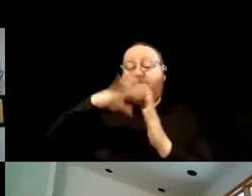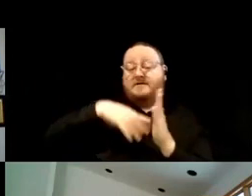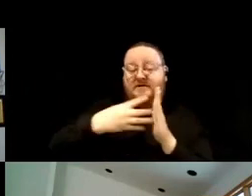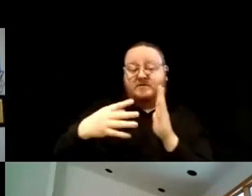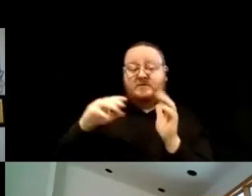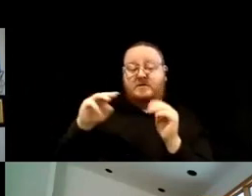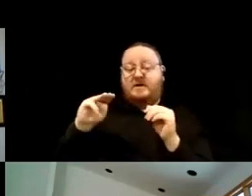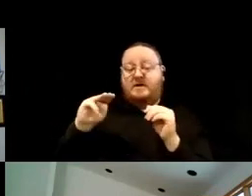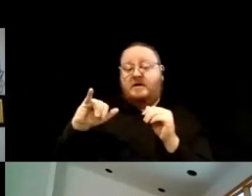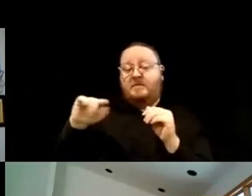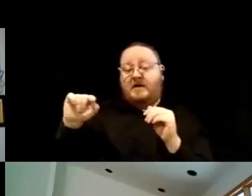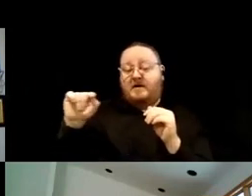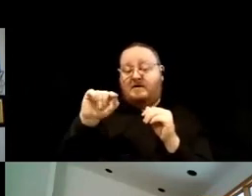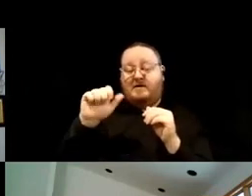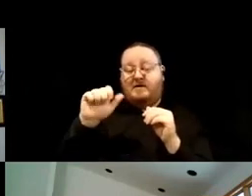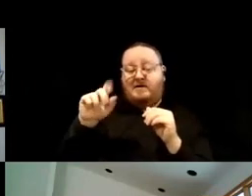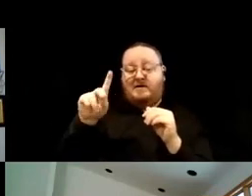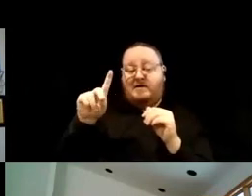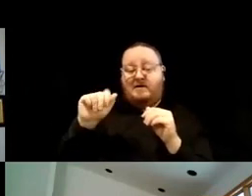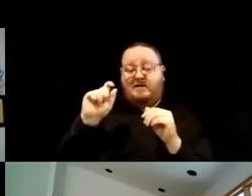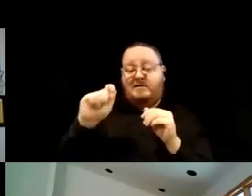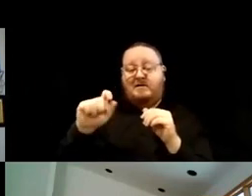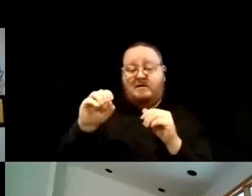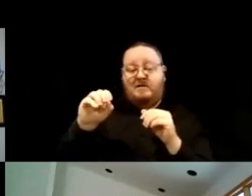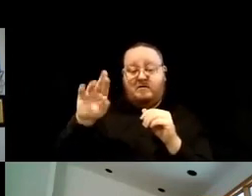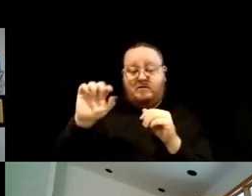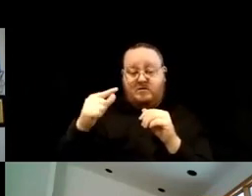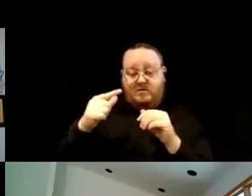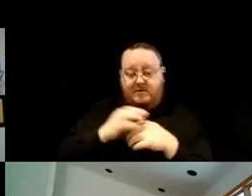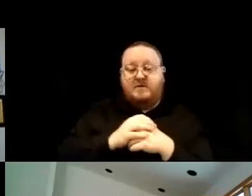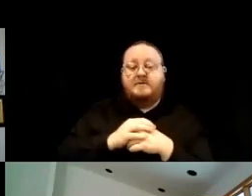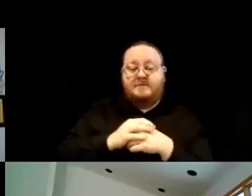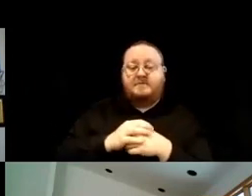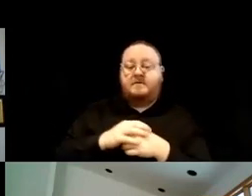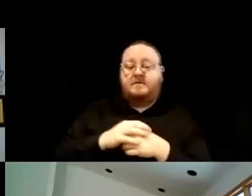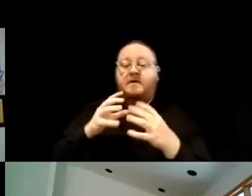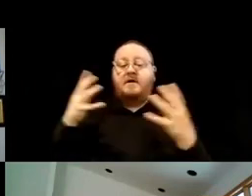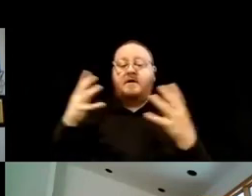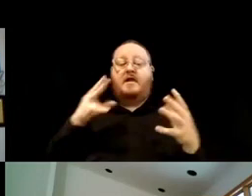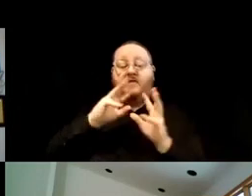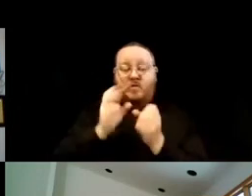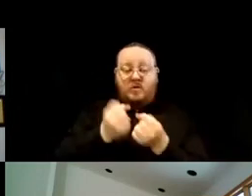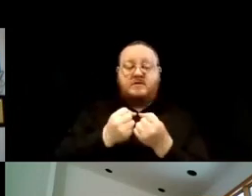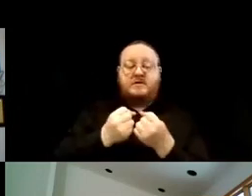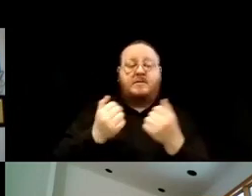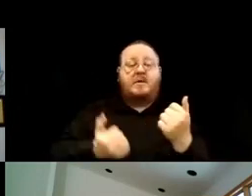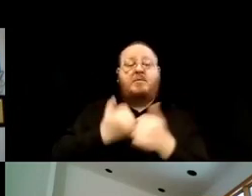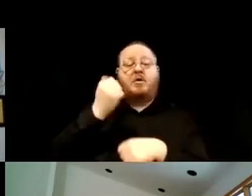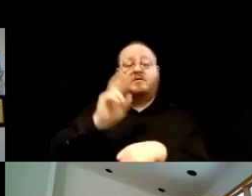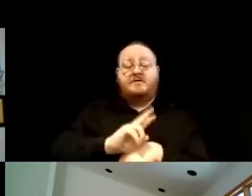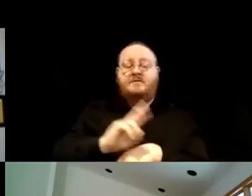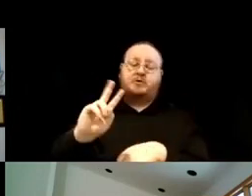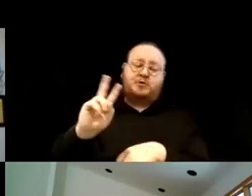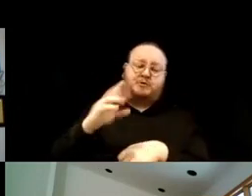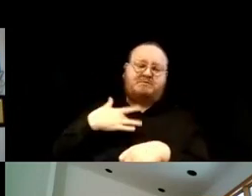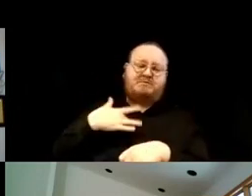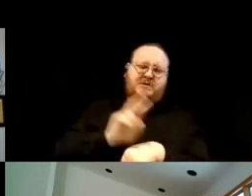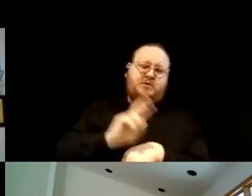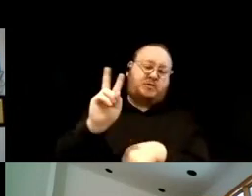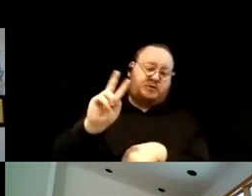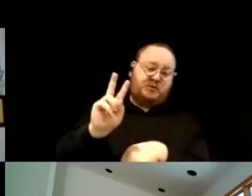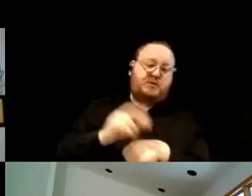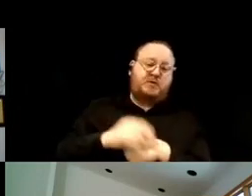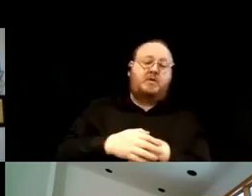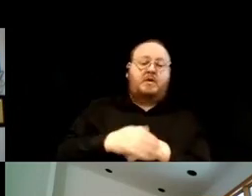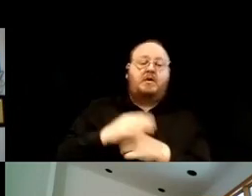and see what else is going on. We've got all kinds of workshops. Most of them are at 2 o'clock every day. We have